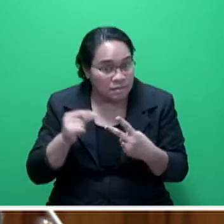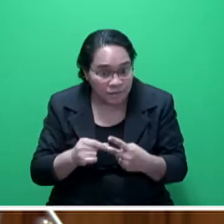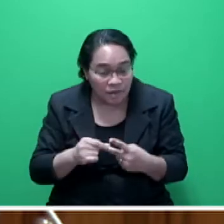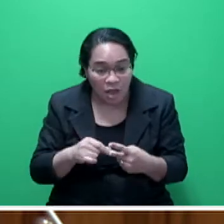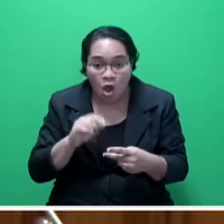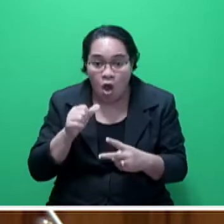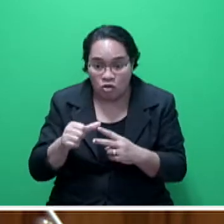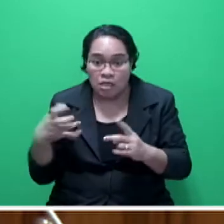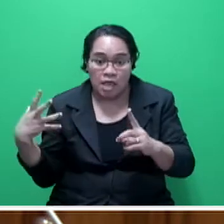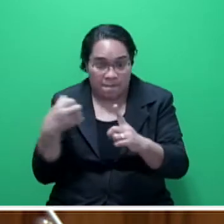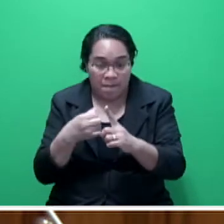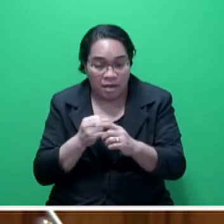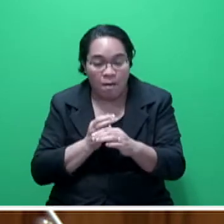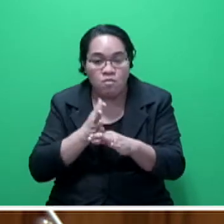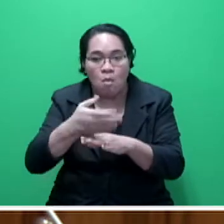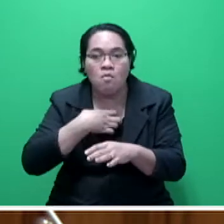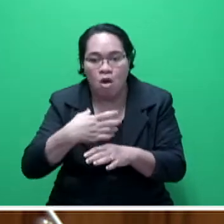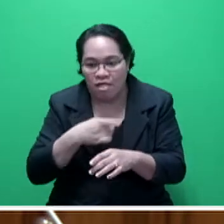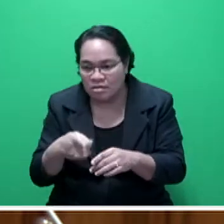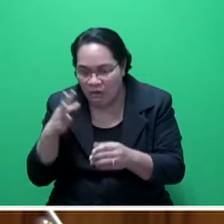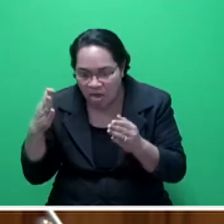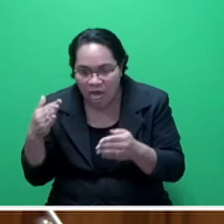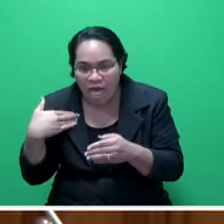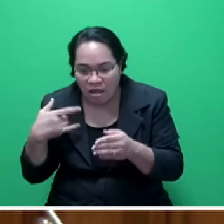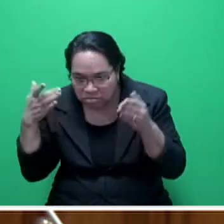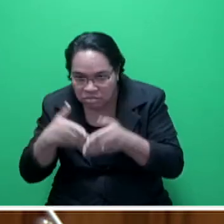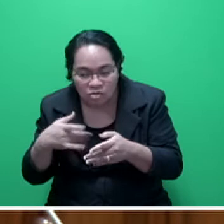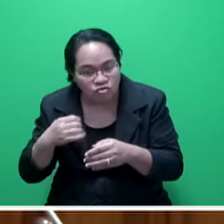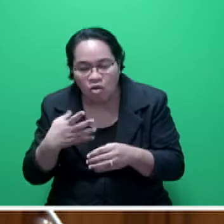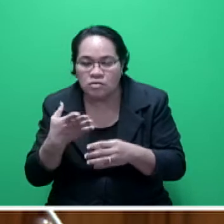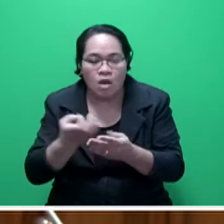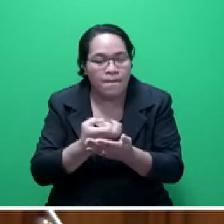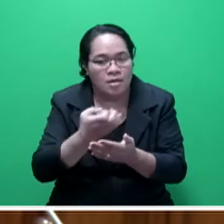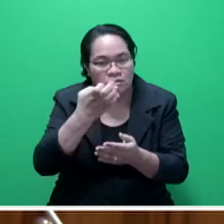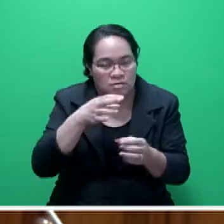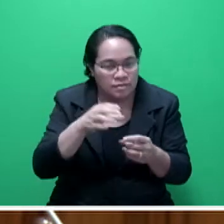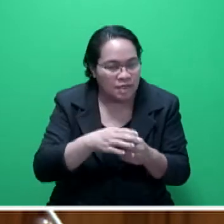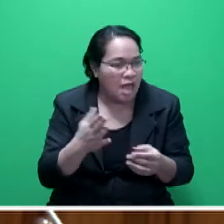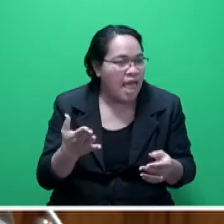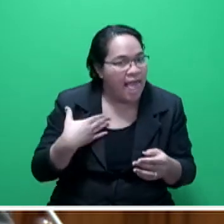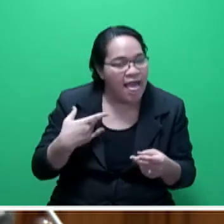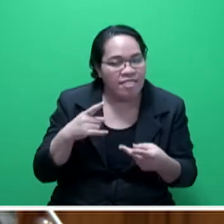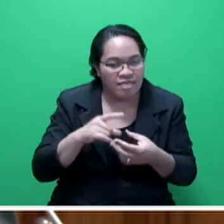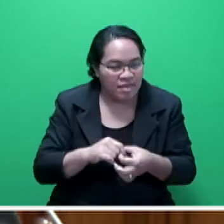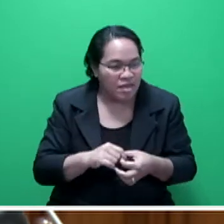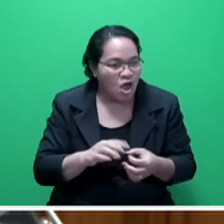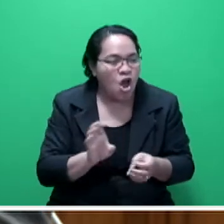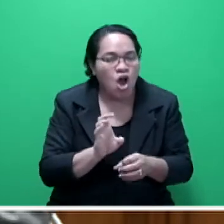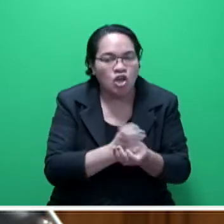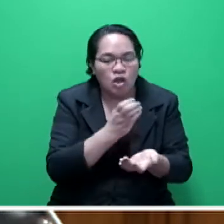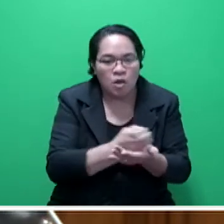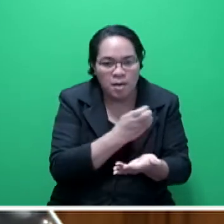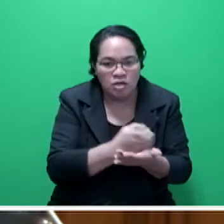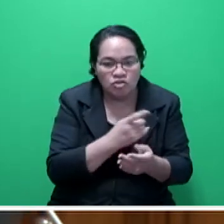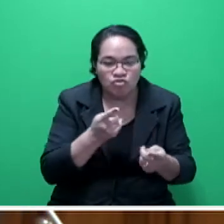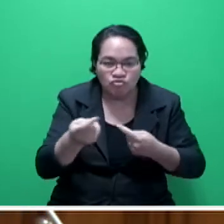sector, and this task force consists of the Ministry of Economy, the Ministry of Health, Ministry of Commerce and Trade, and other agencies.